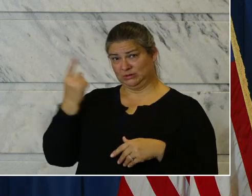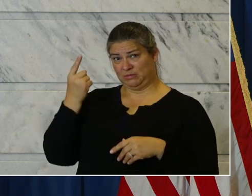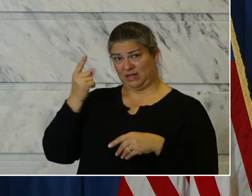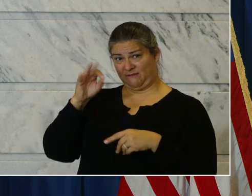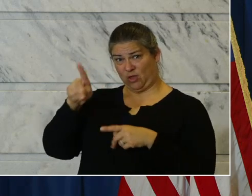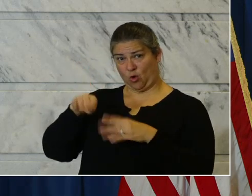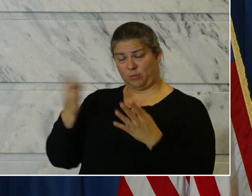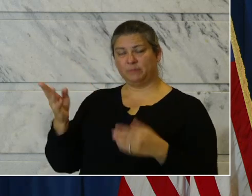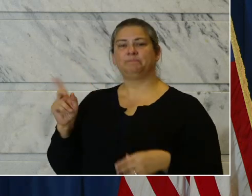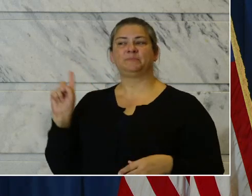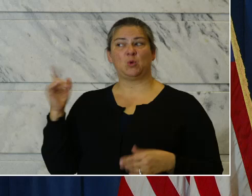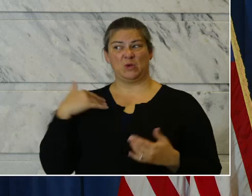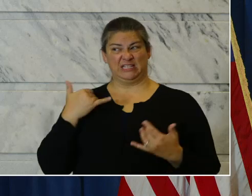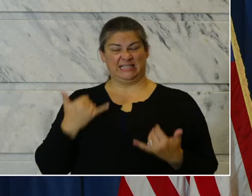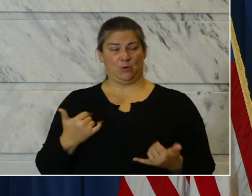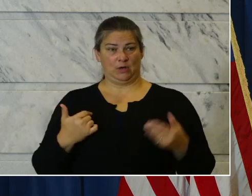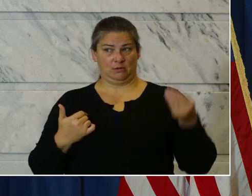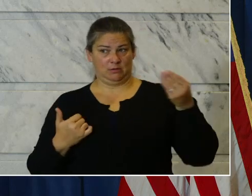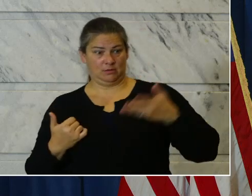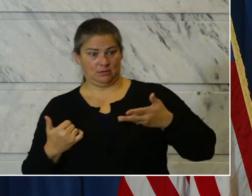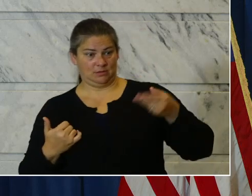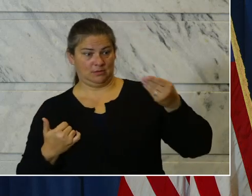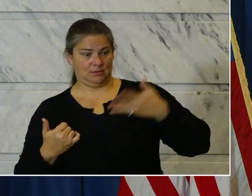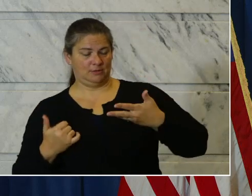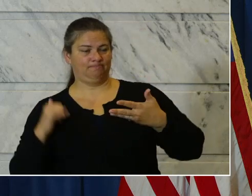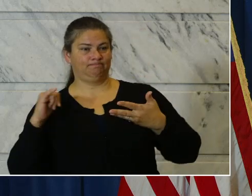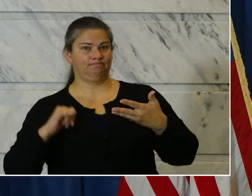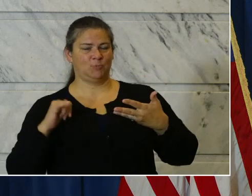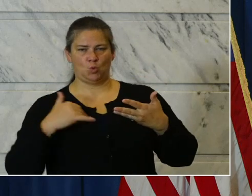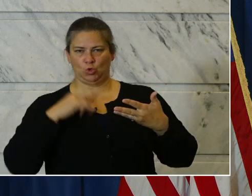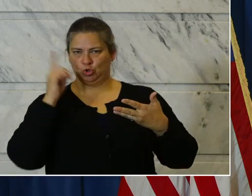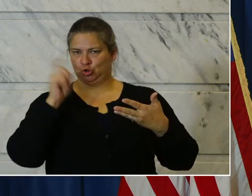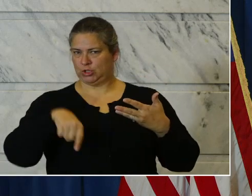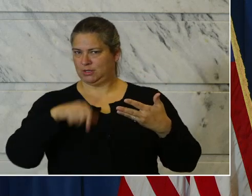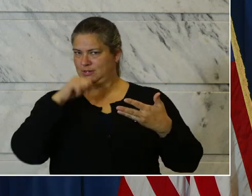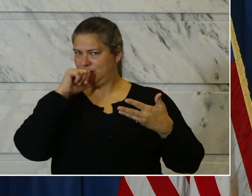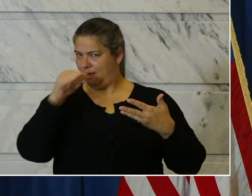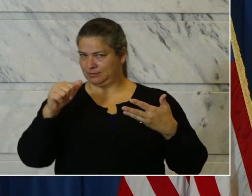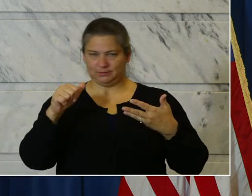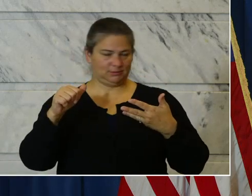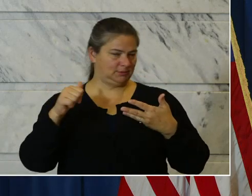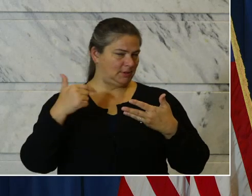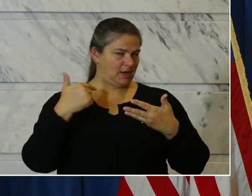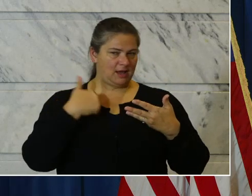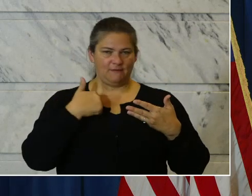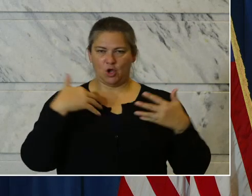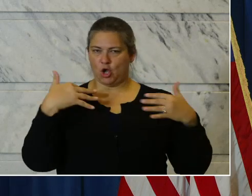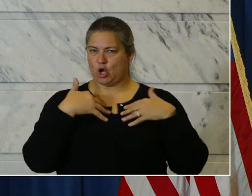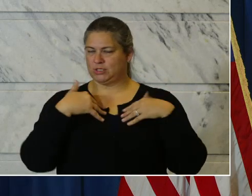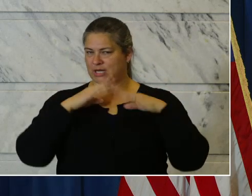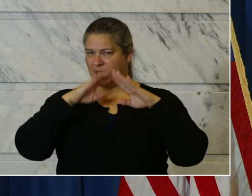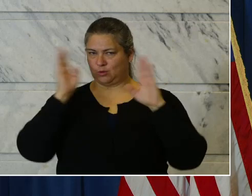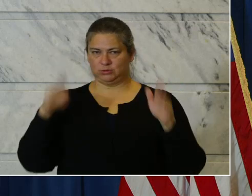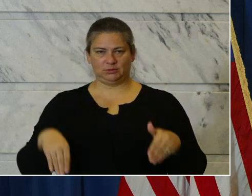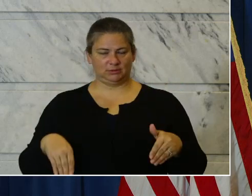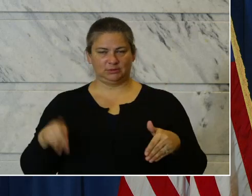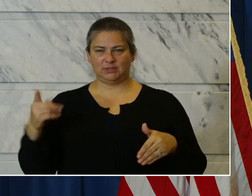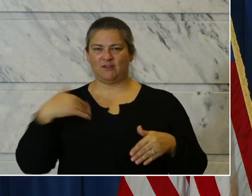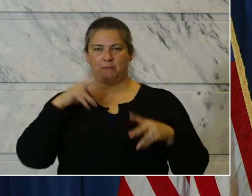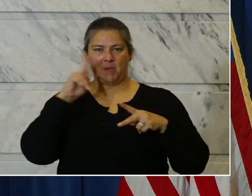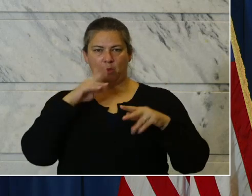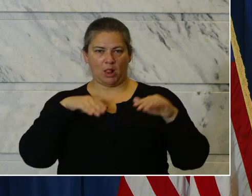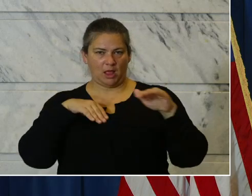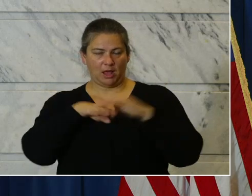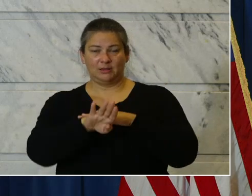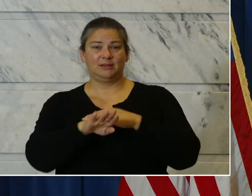houses. We shouldn't be running a haunted house that runs a ton of people through. Interior spaces where you can't be